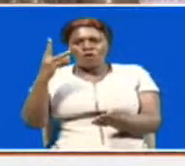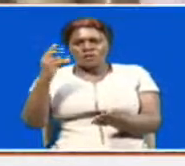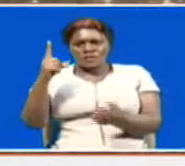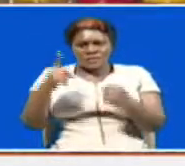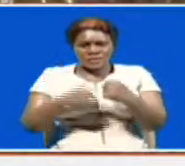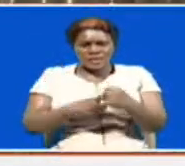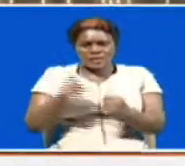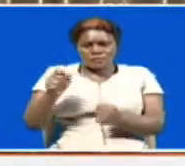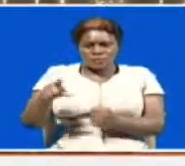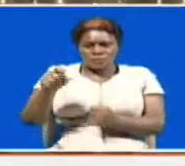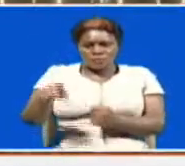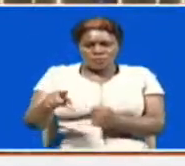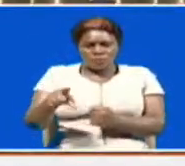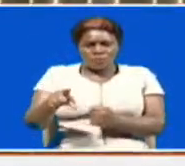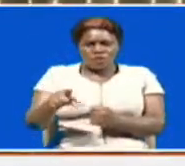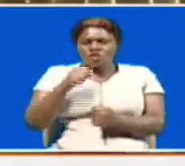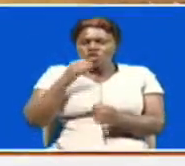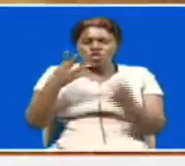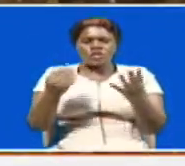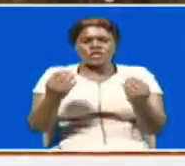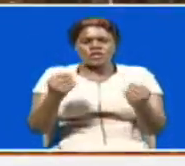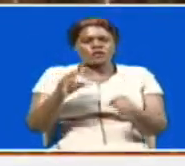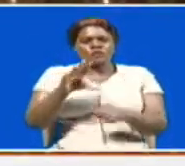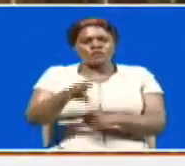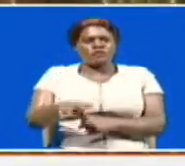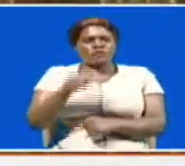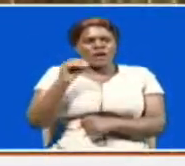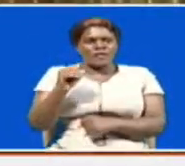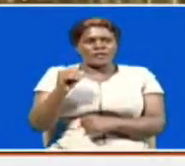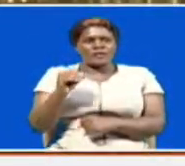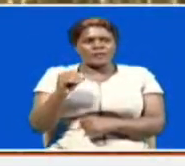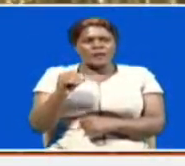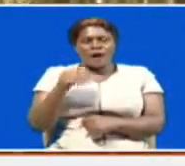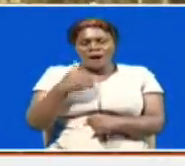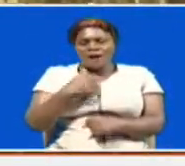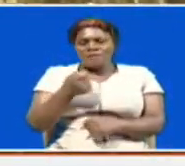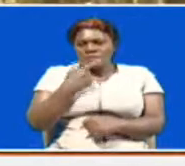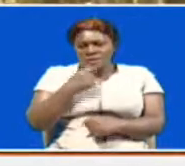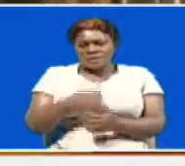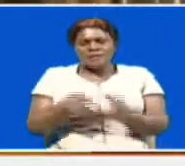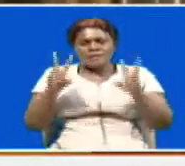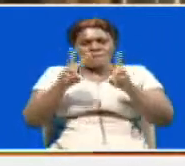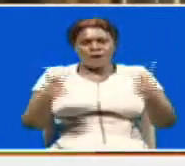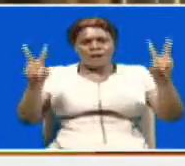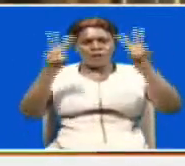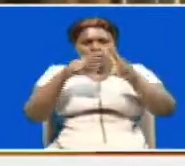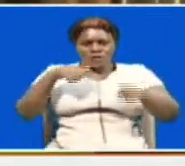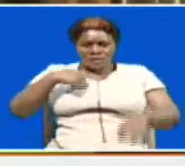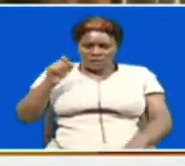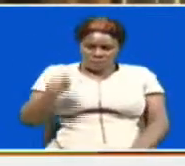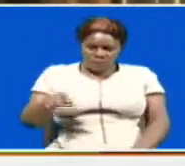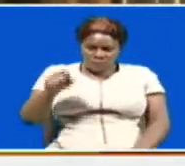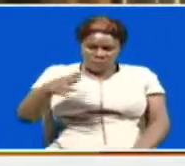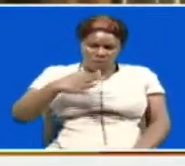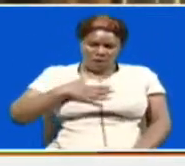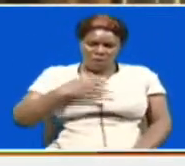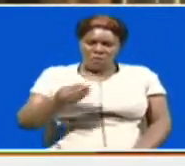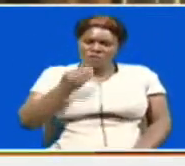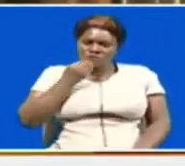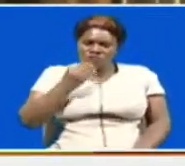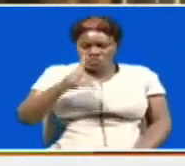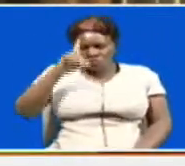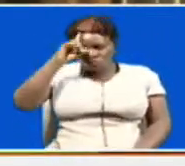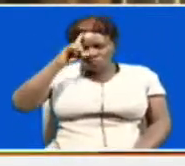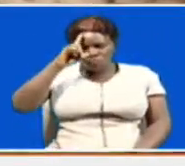varieties that are rare to find in the market, with some said to be of medicinal value. Tunapanda ile chakula chetu yenye